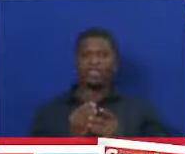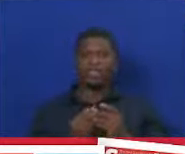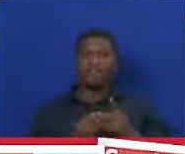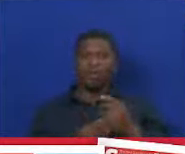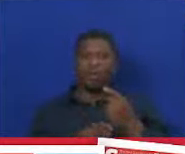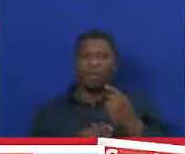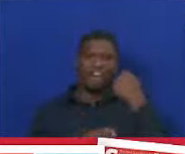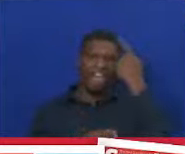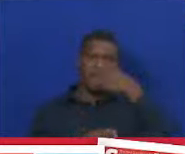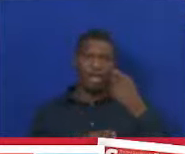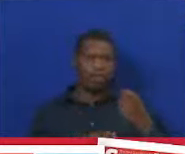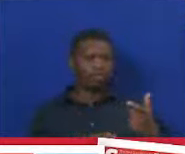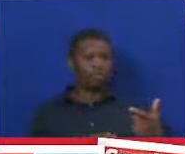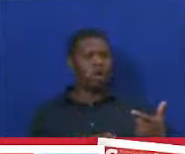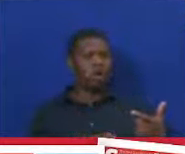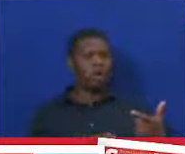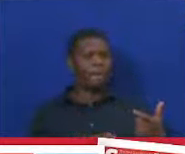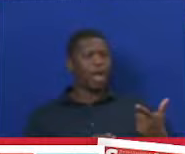phones.